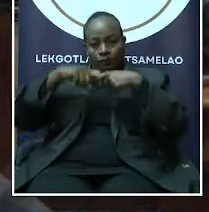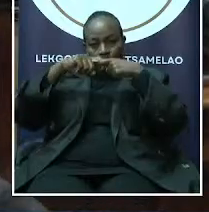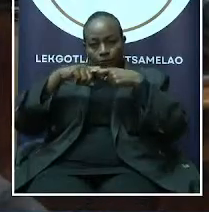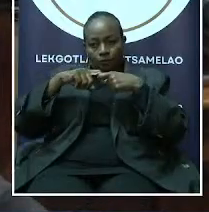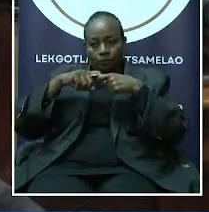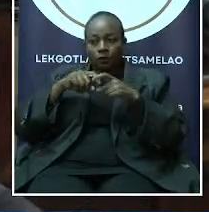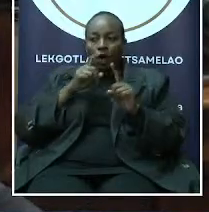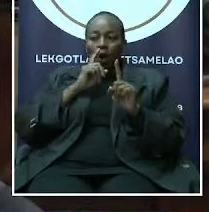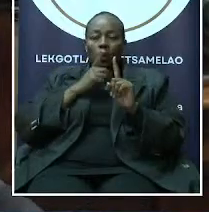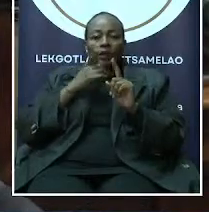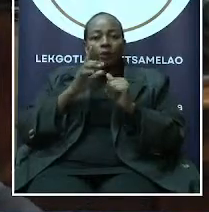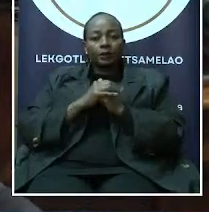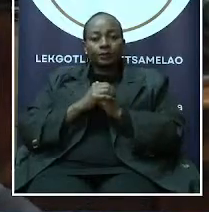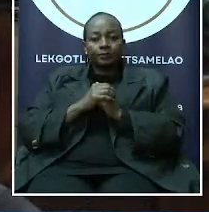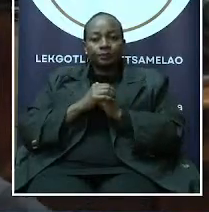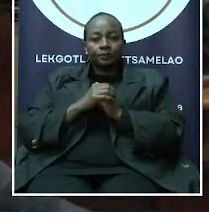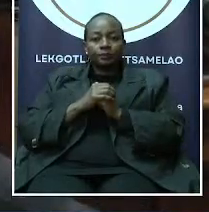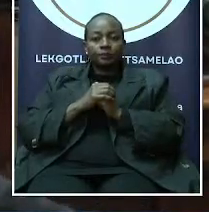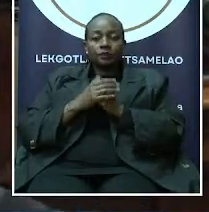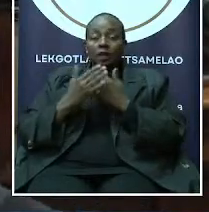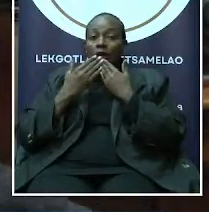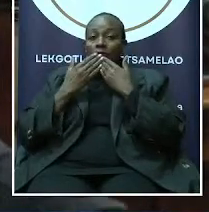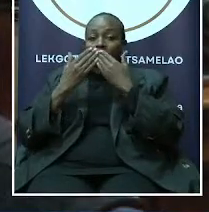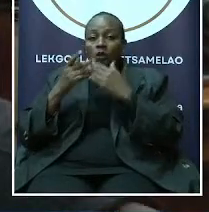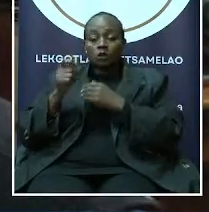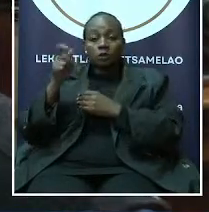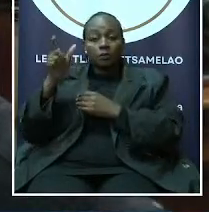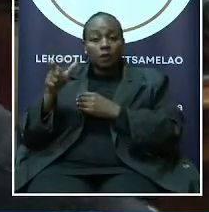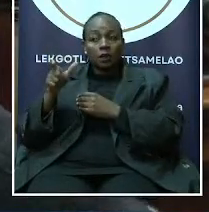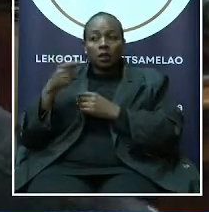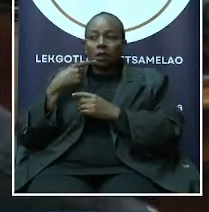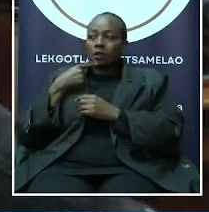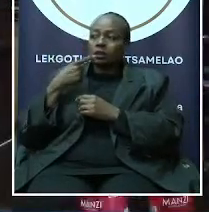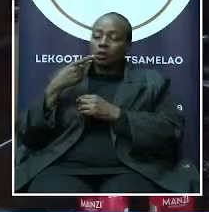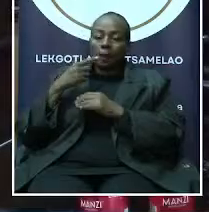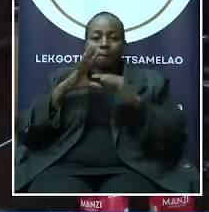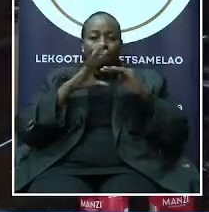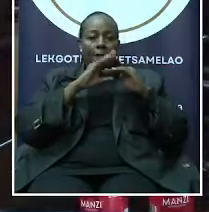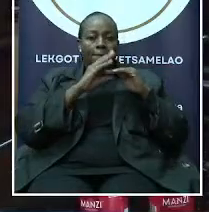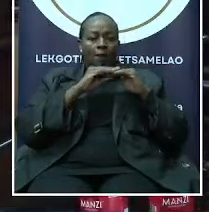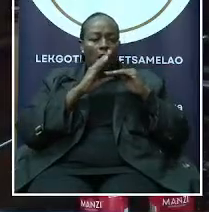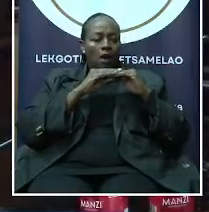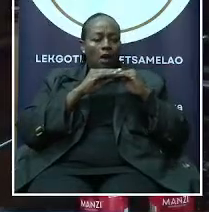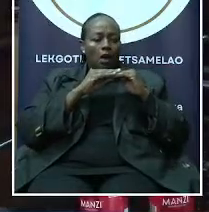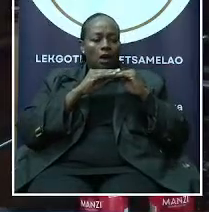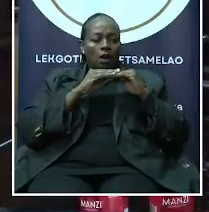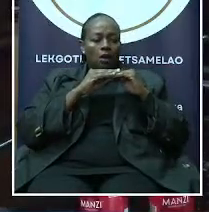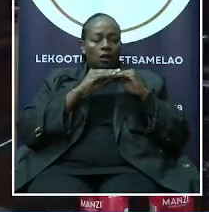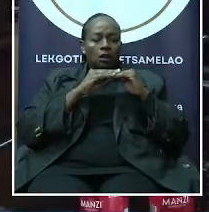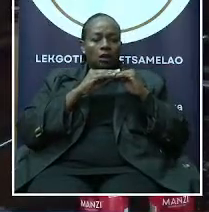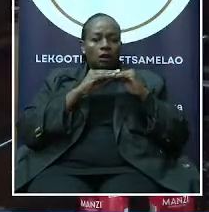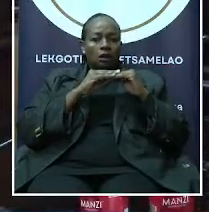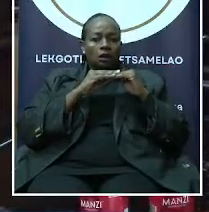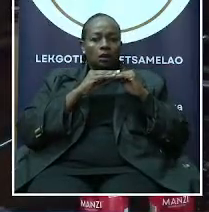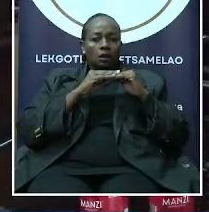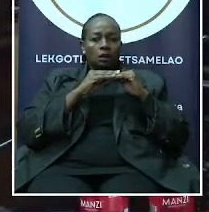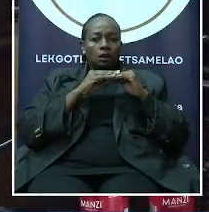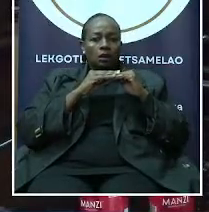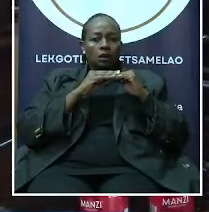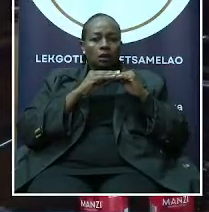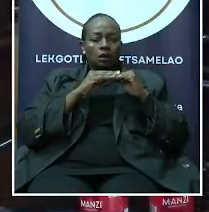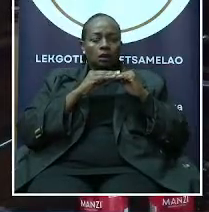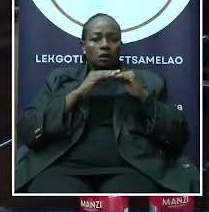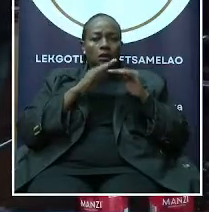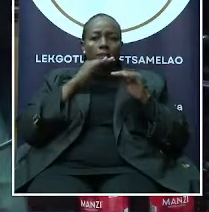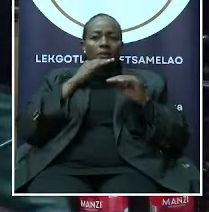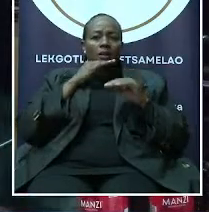is your point of order? No, thanks, Speaker. I was saying the honorable member must at least be statistical and not